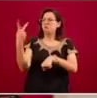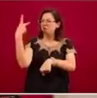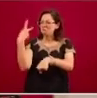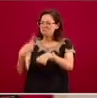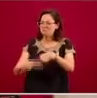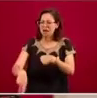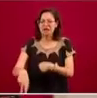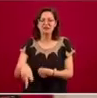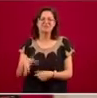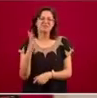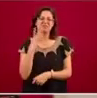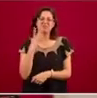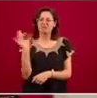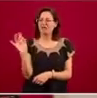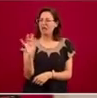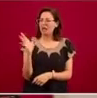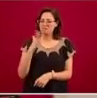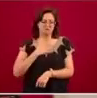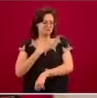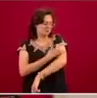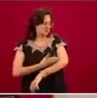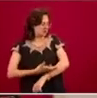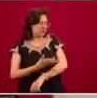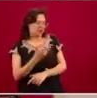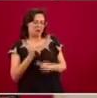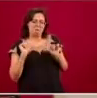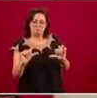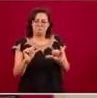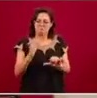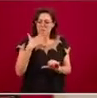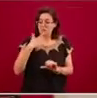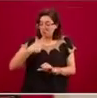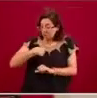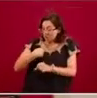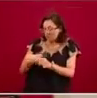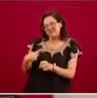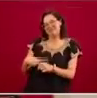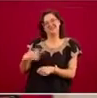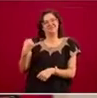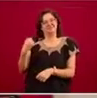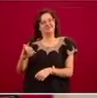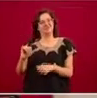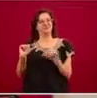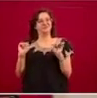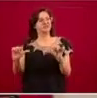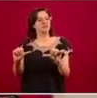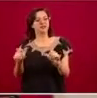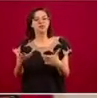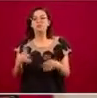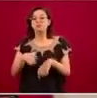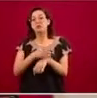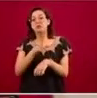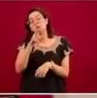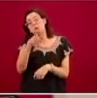possibility or like a faraway risk, that you think that maybe it is very unlikely that